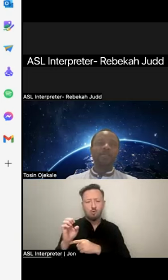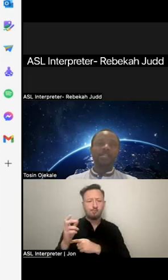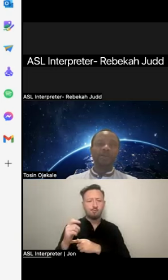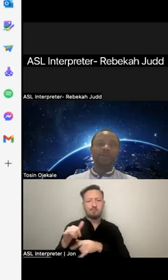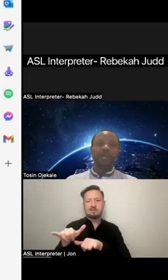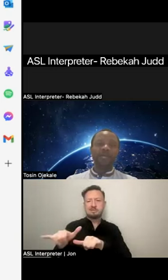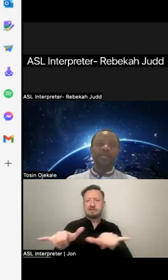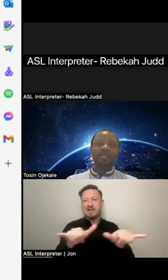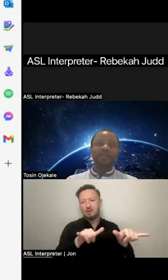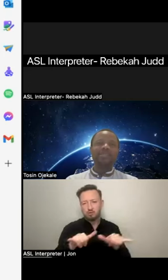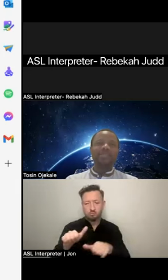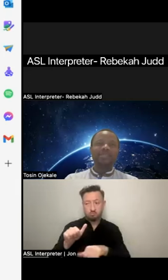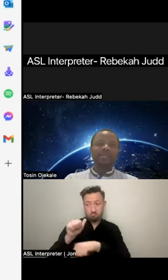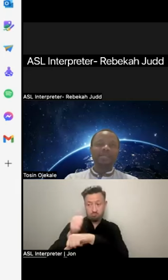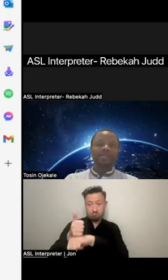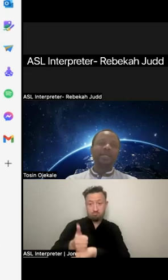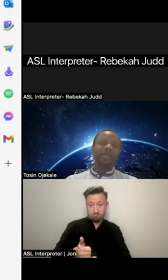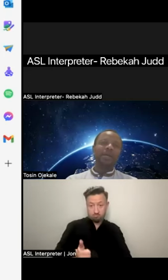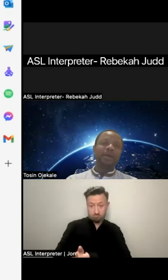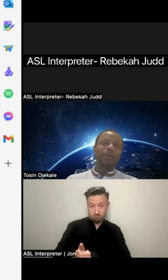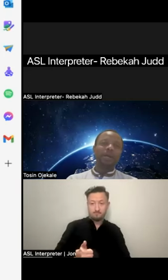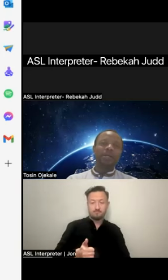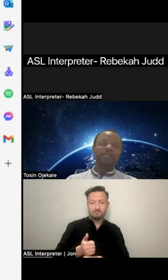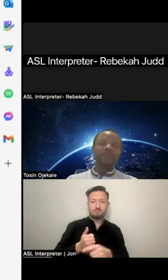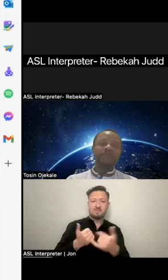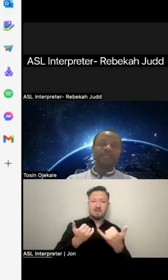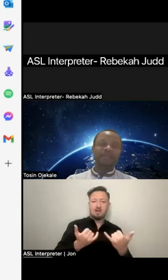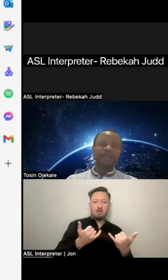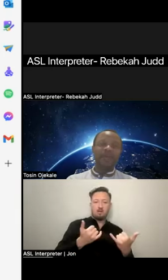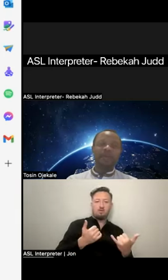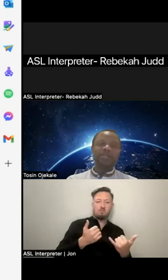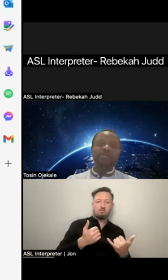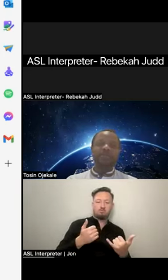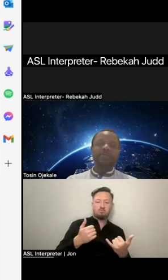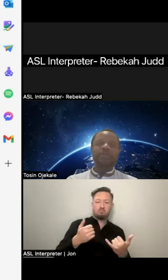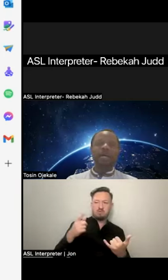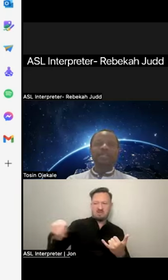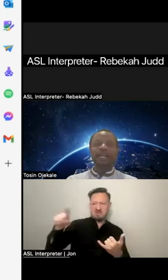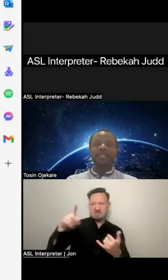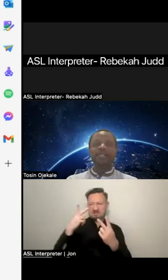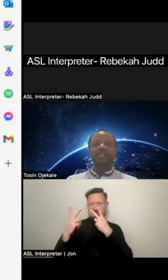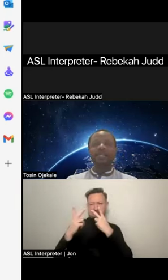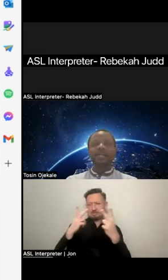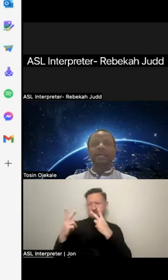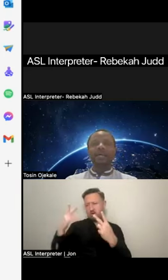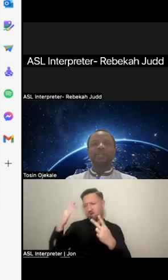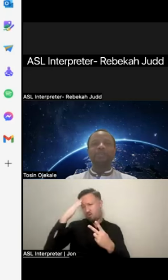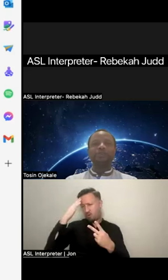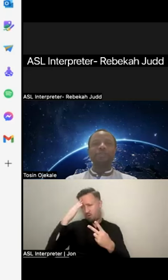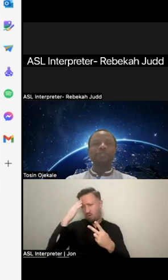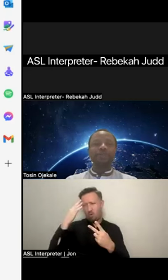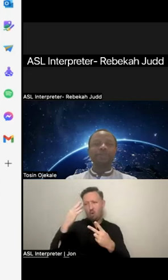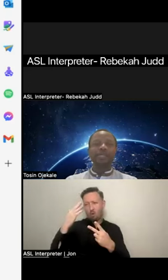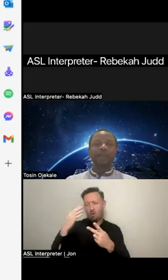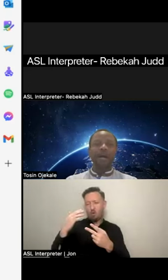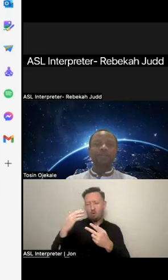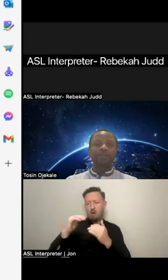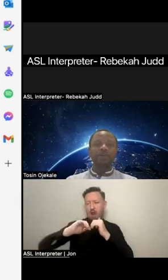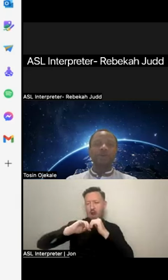own experience and what they've seen work in different environments. So the whole idea is to reduce